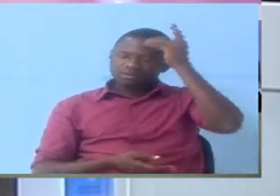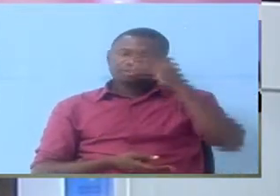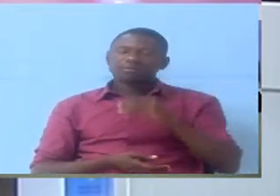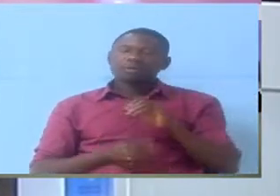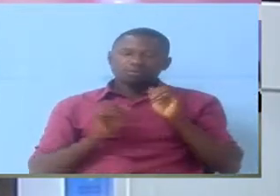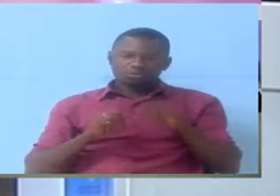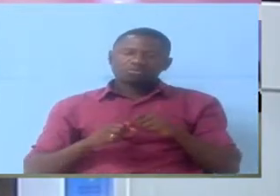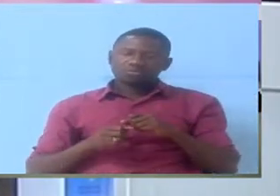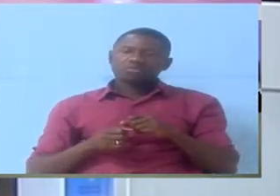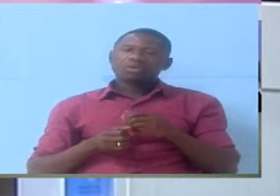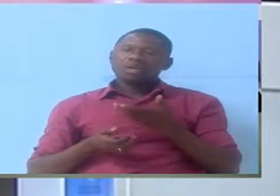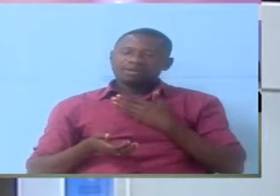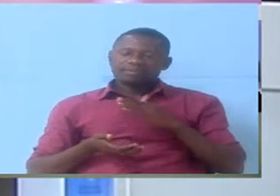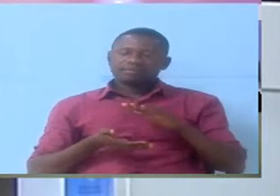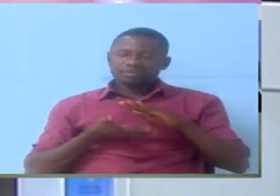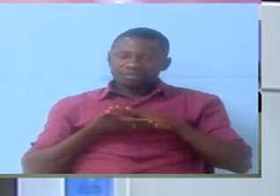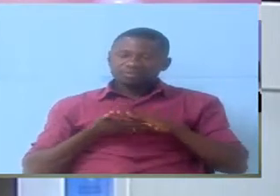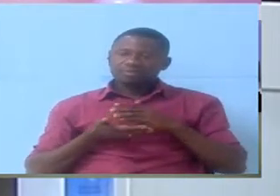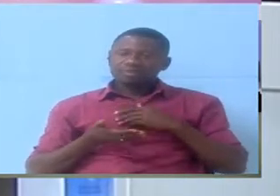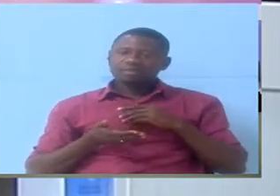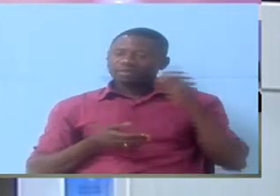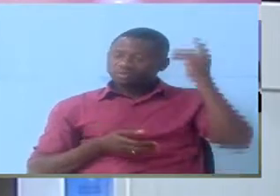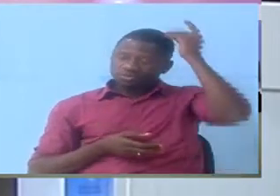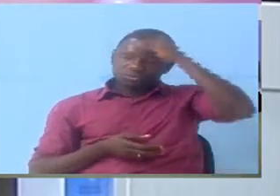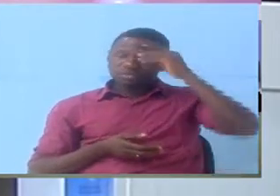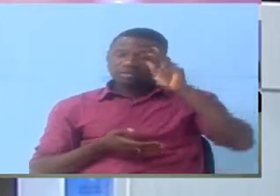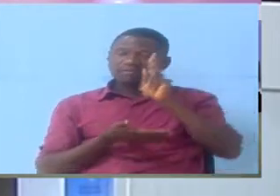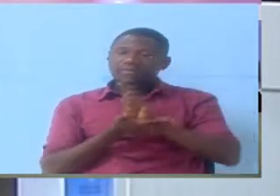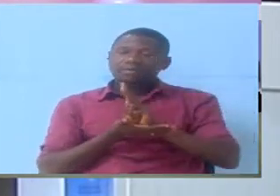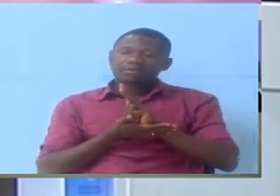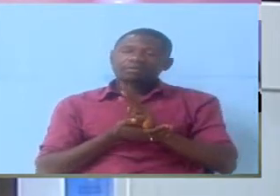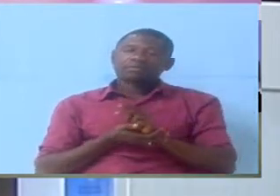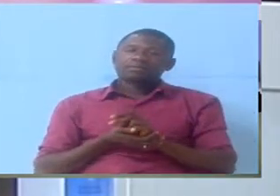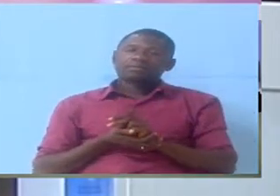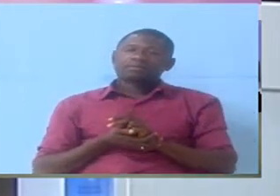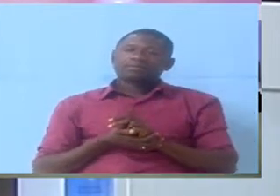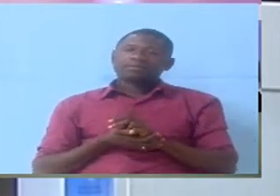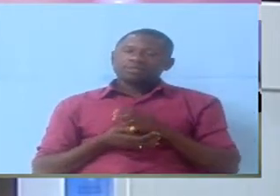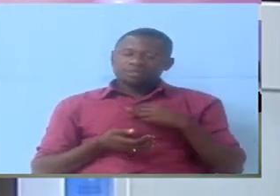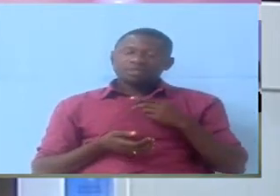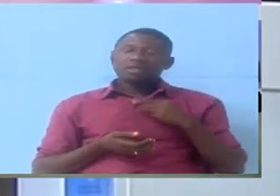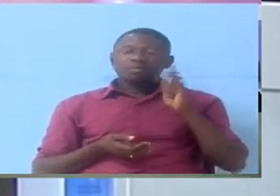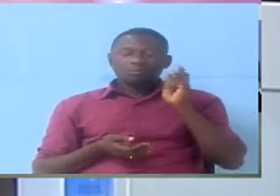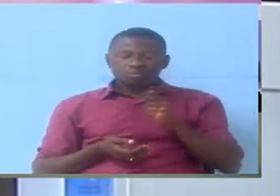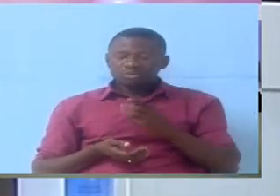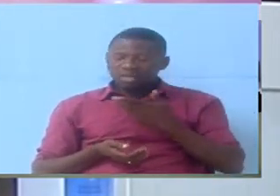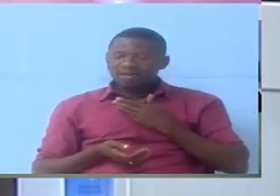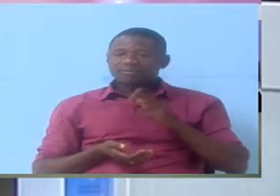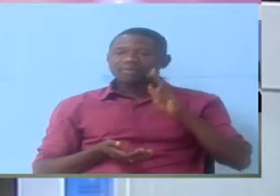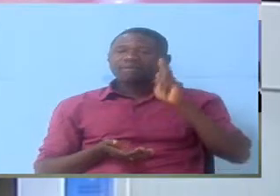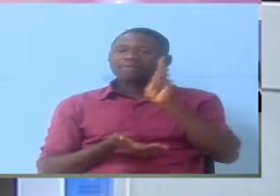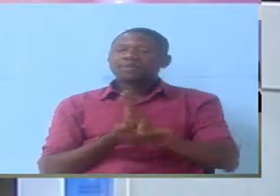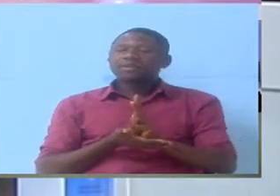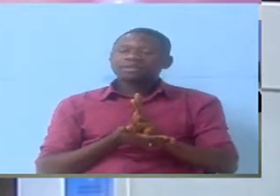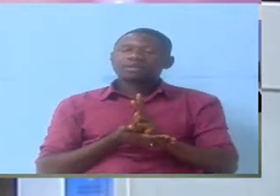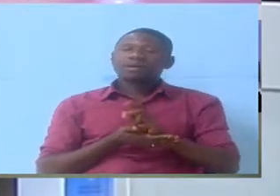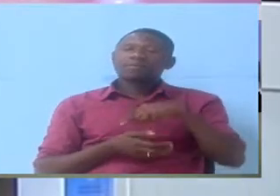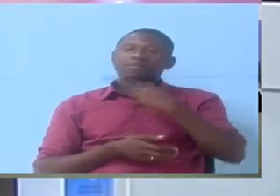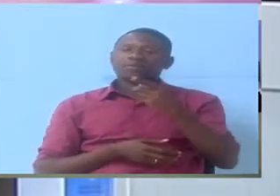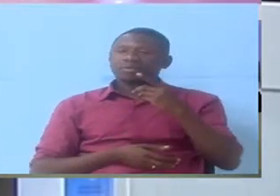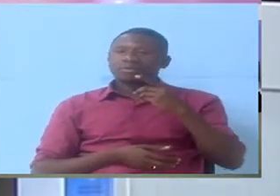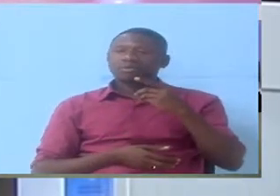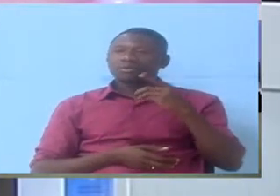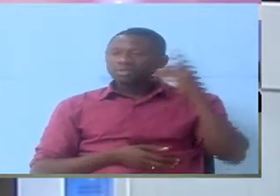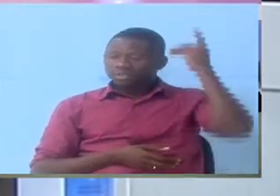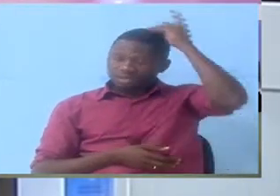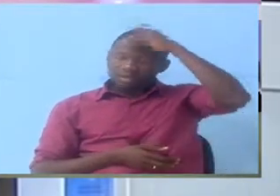visa. Sudan la visa soto no nyam. You also need a visa for Darfur. For a visa nyinim fanang membe futanga Darfur. Council, I see you know